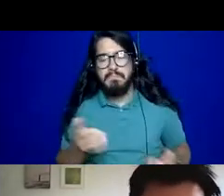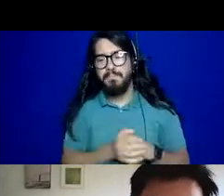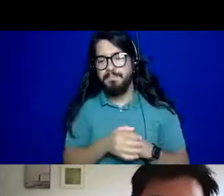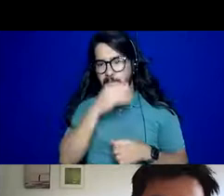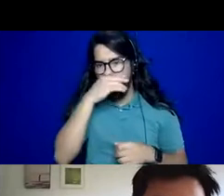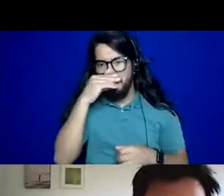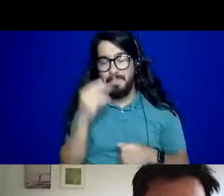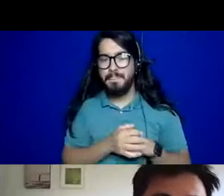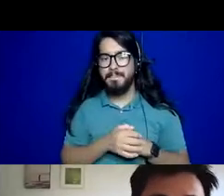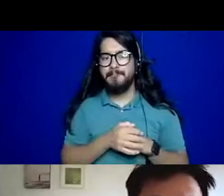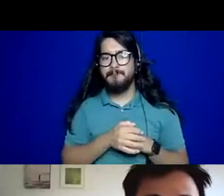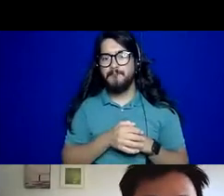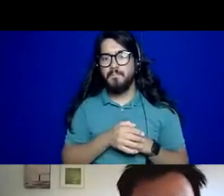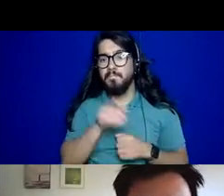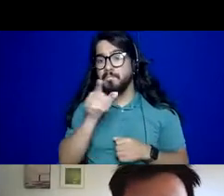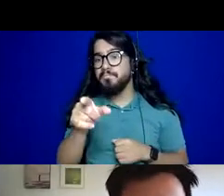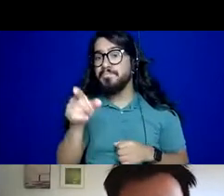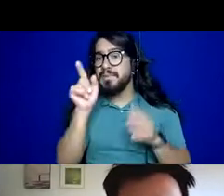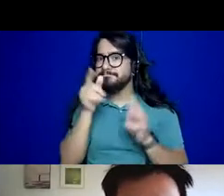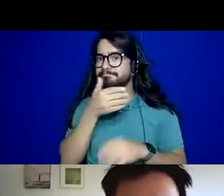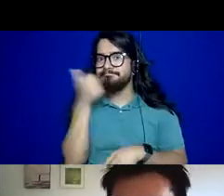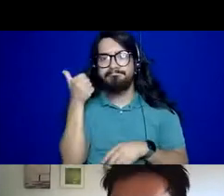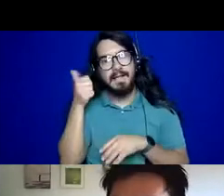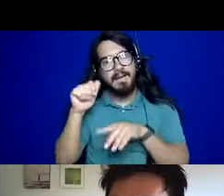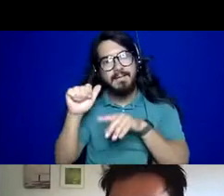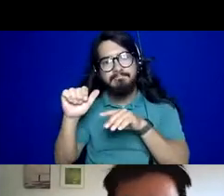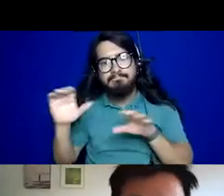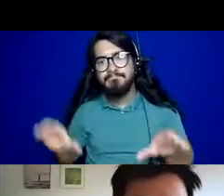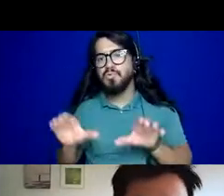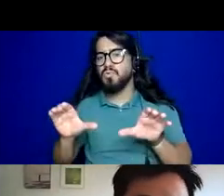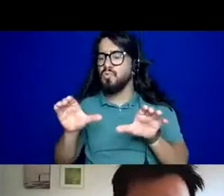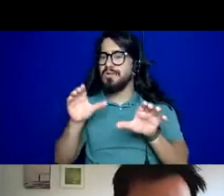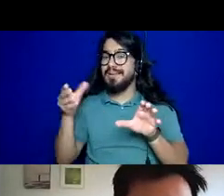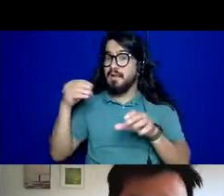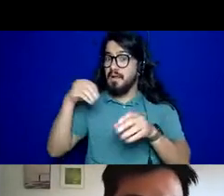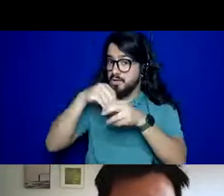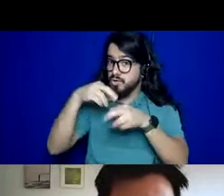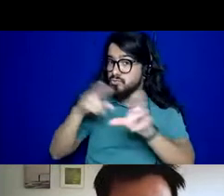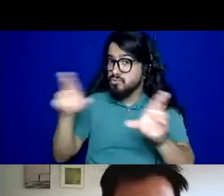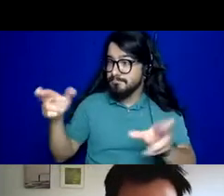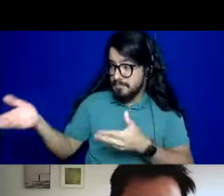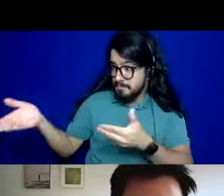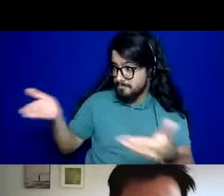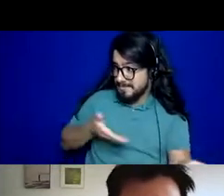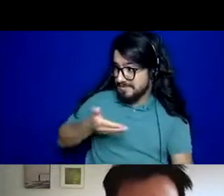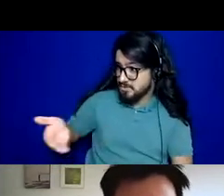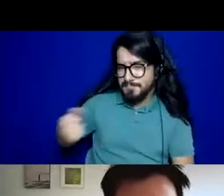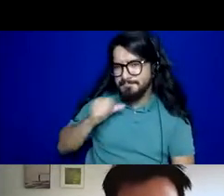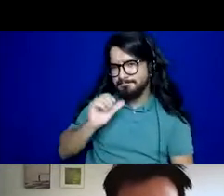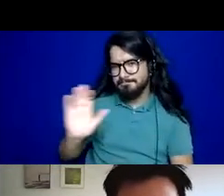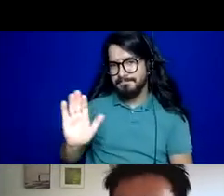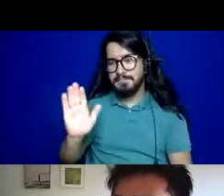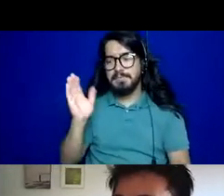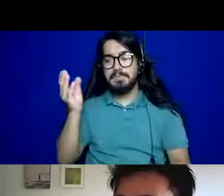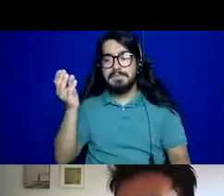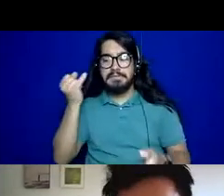practice, of course, is to have those sensors not be in the room with us. But if say you're working on your computer, which you might be most of the